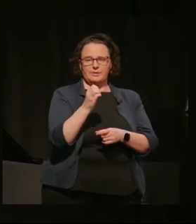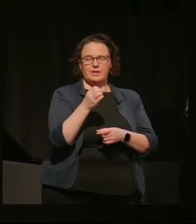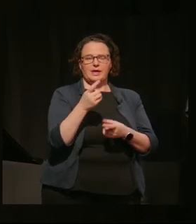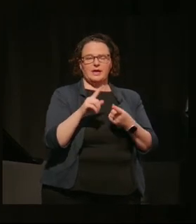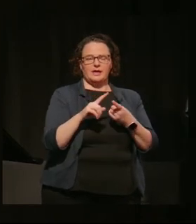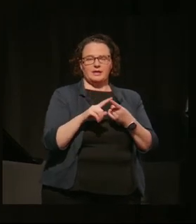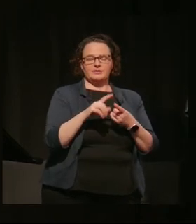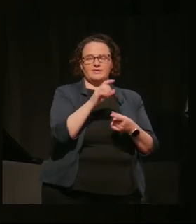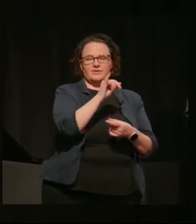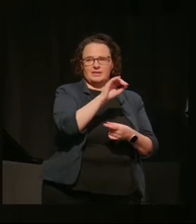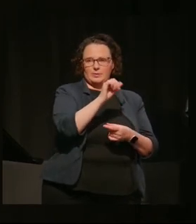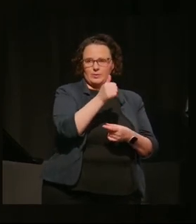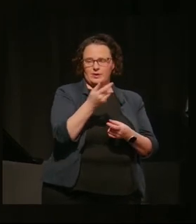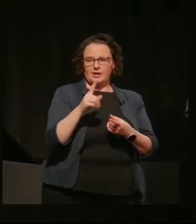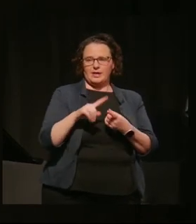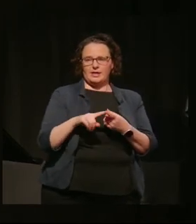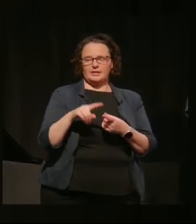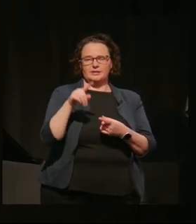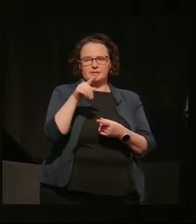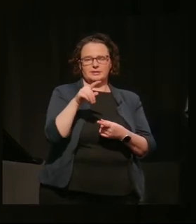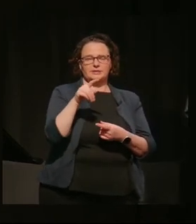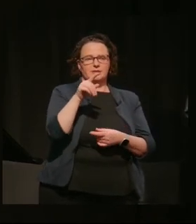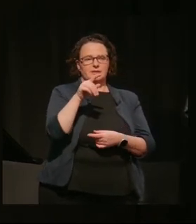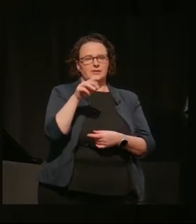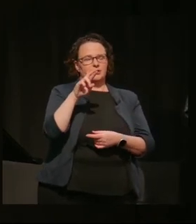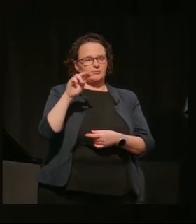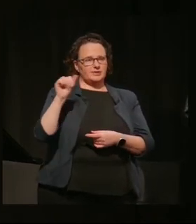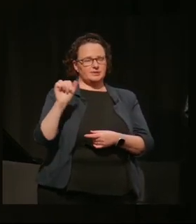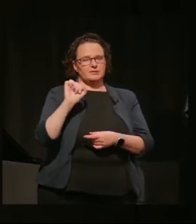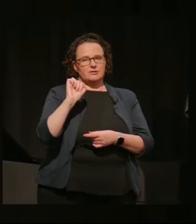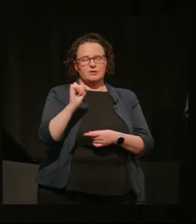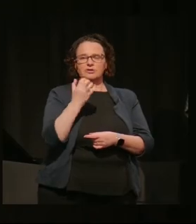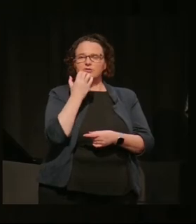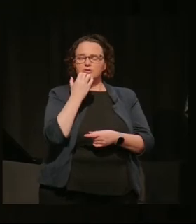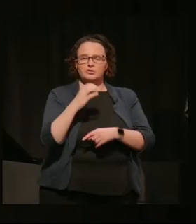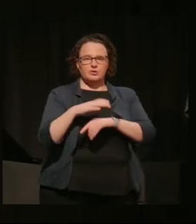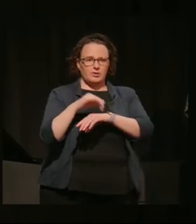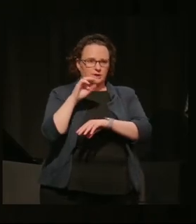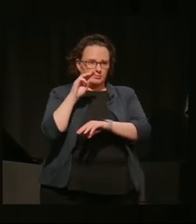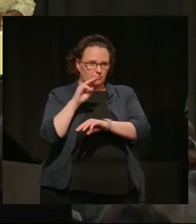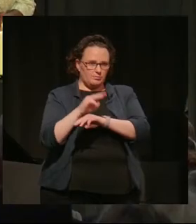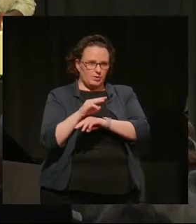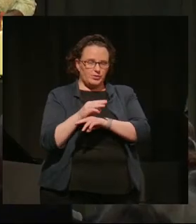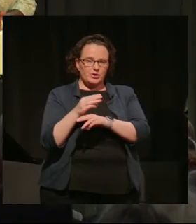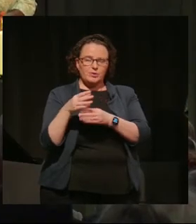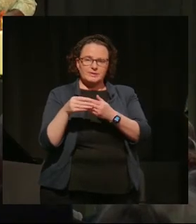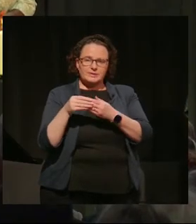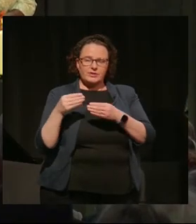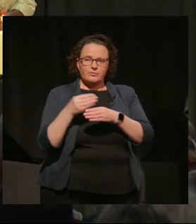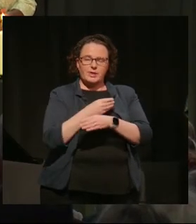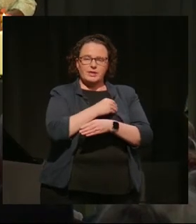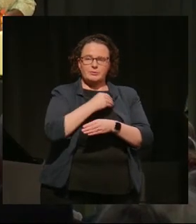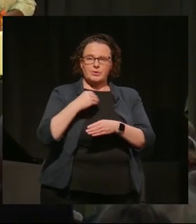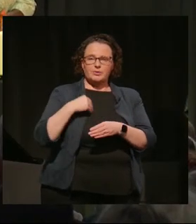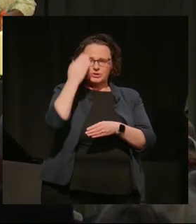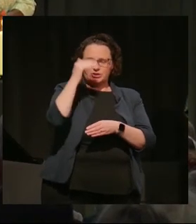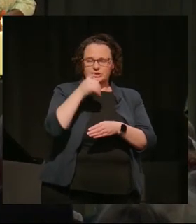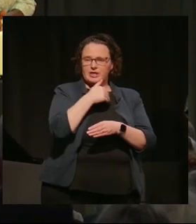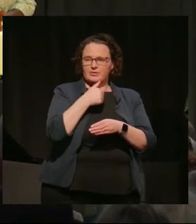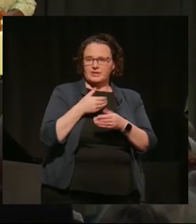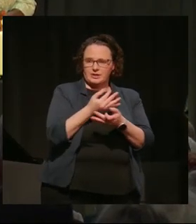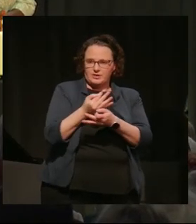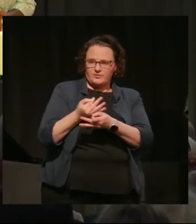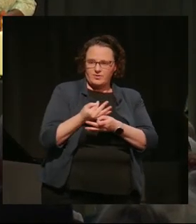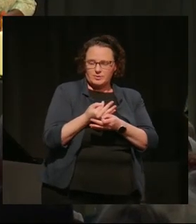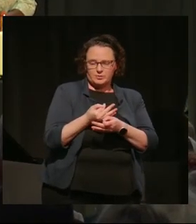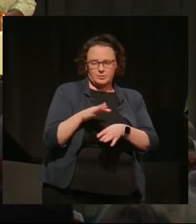Akidwa and Louisa Rach, whose Jewish grandmother was saved by a Polish Catholic family when she was a young child during the